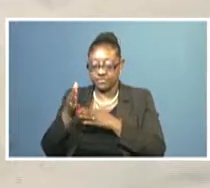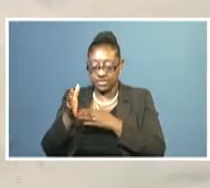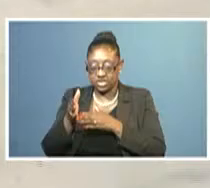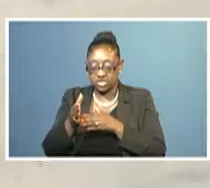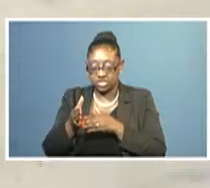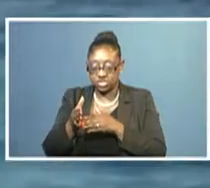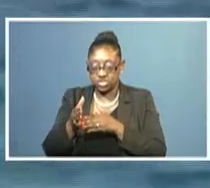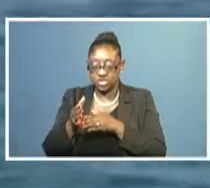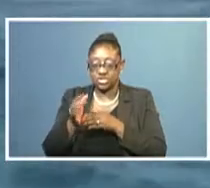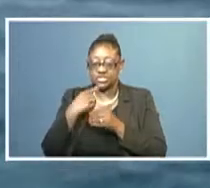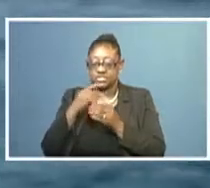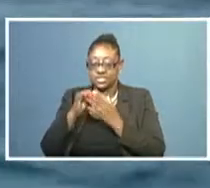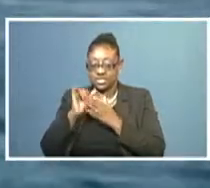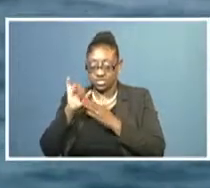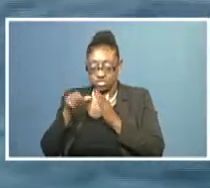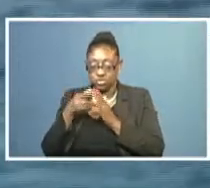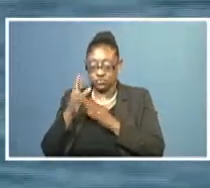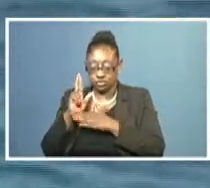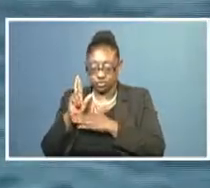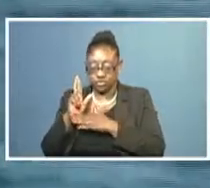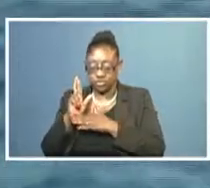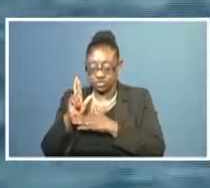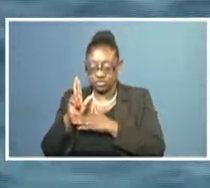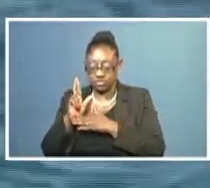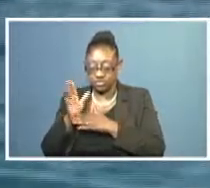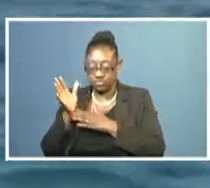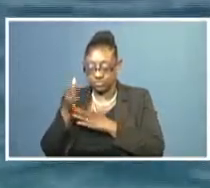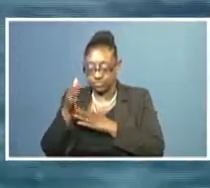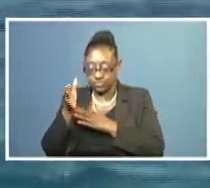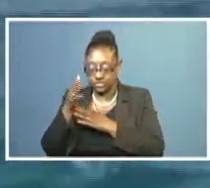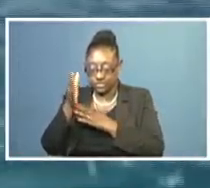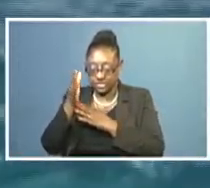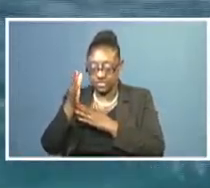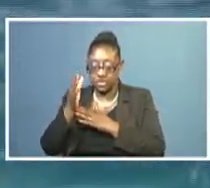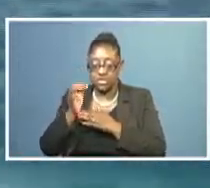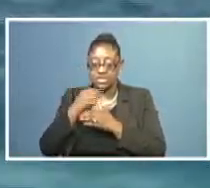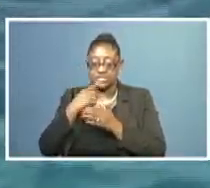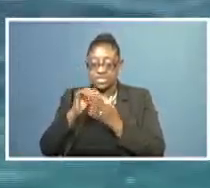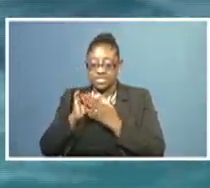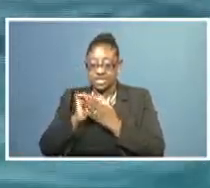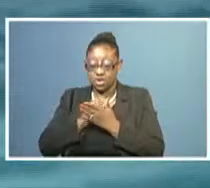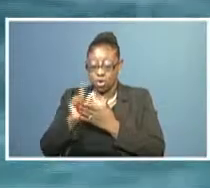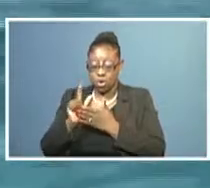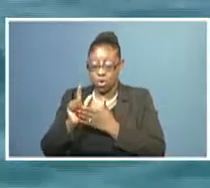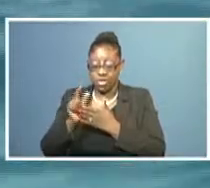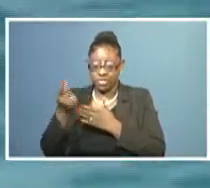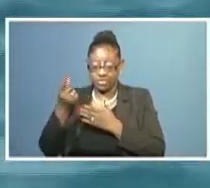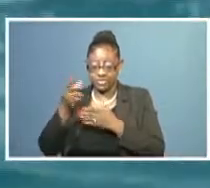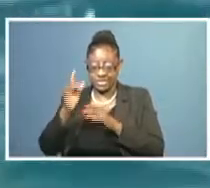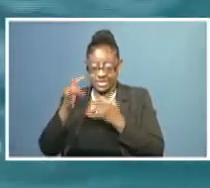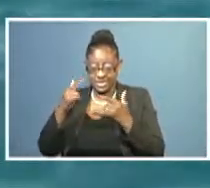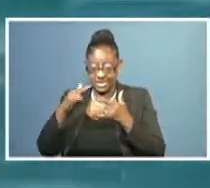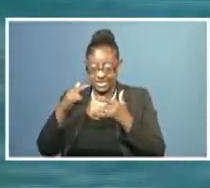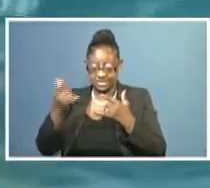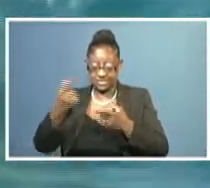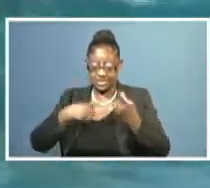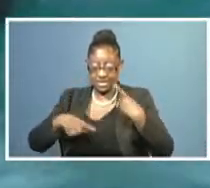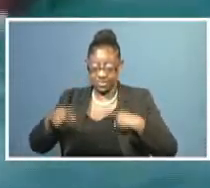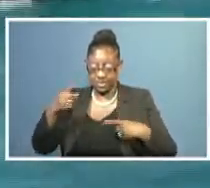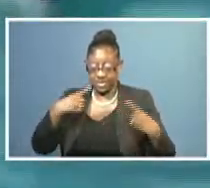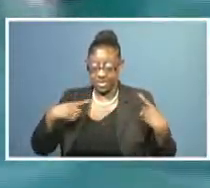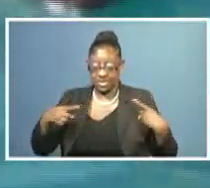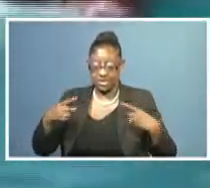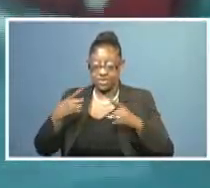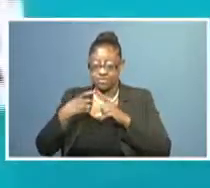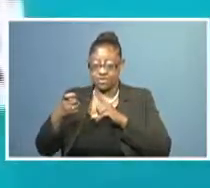local Bahamian Junior E-class sloops. Almost all of the kids participating are from Exuma. We have a visitor from Nassau. We're hoping to